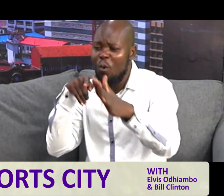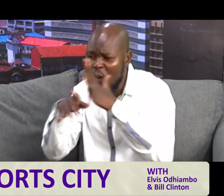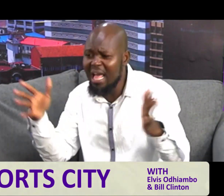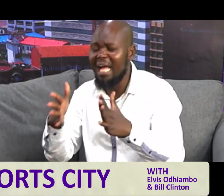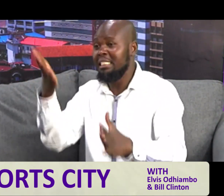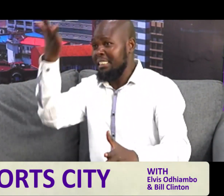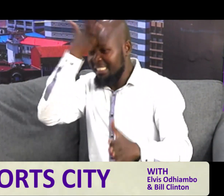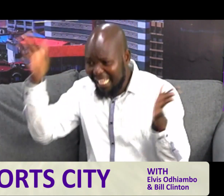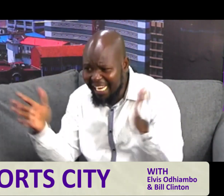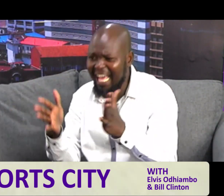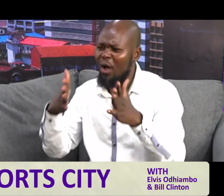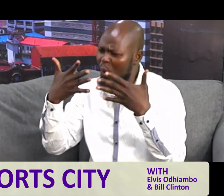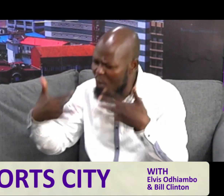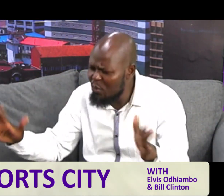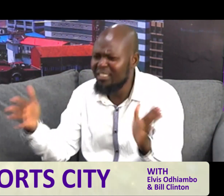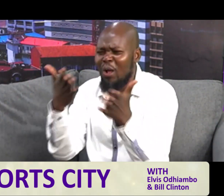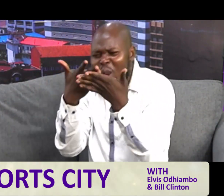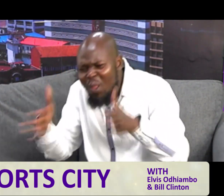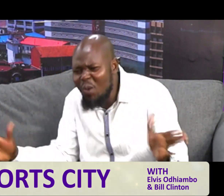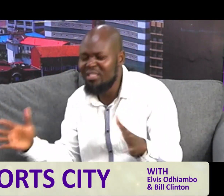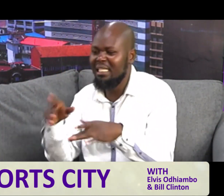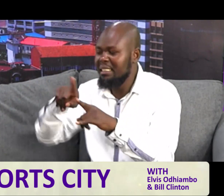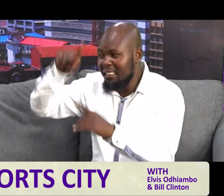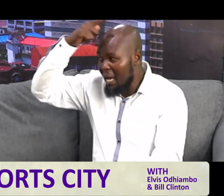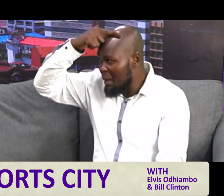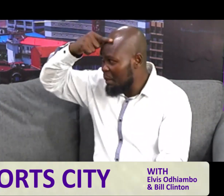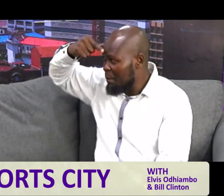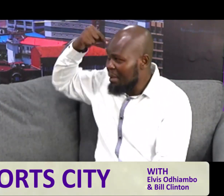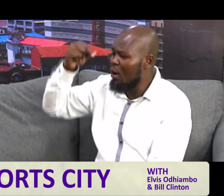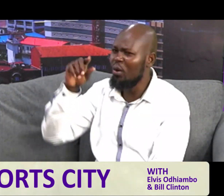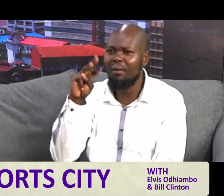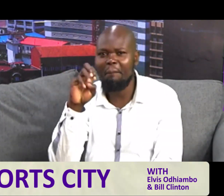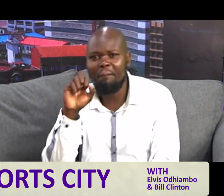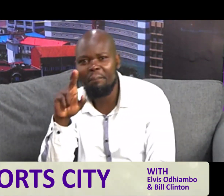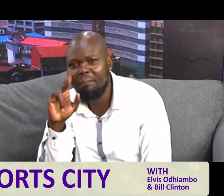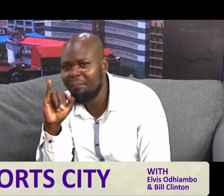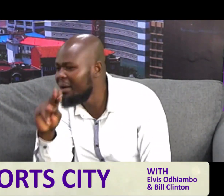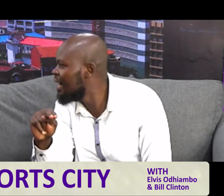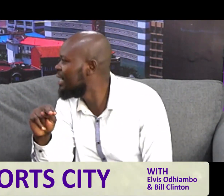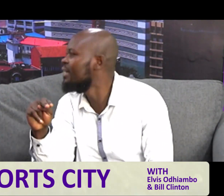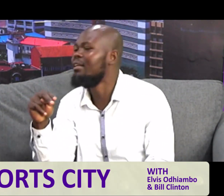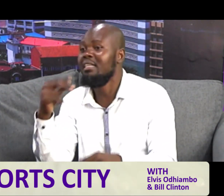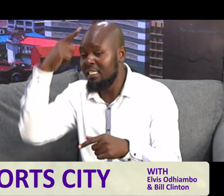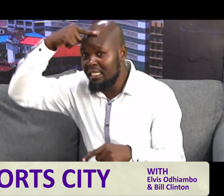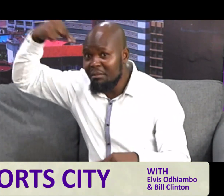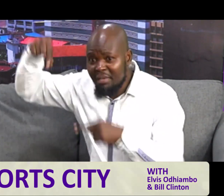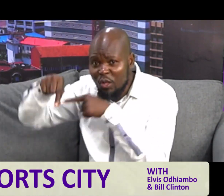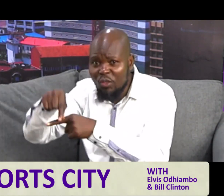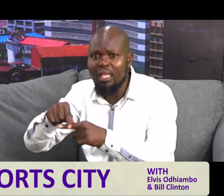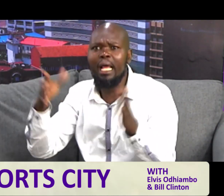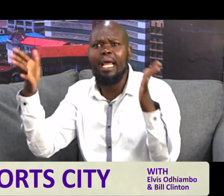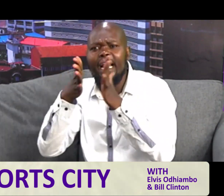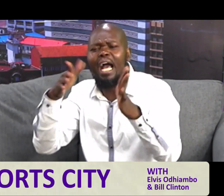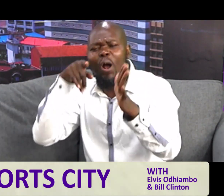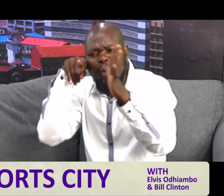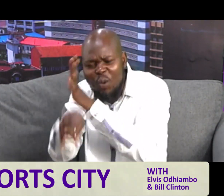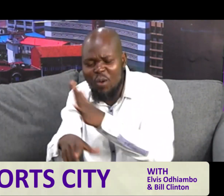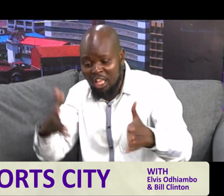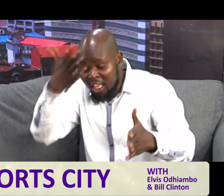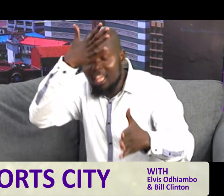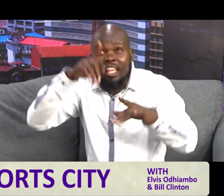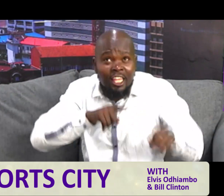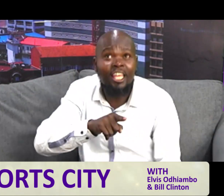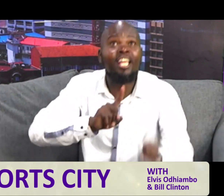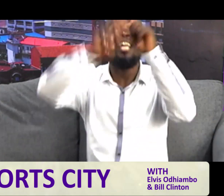So, and you saw that when after the halftime, he also switched position and he tried to score using the head. Yes.